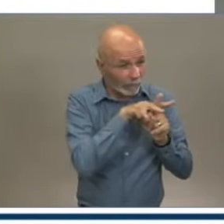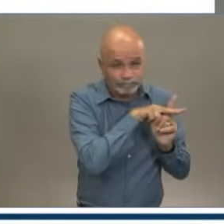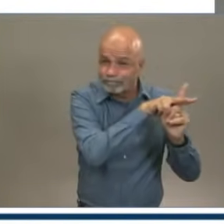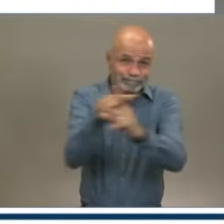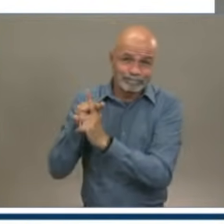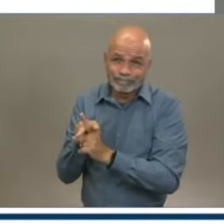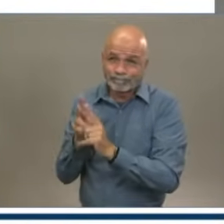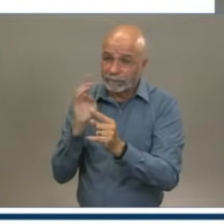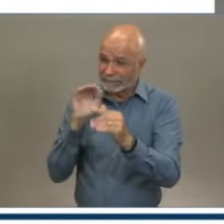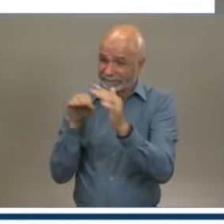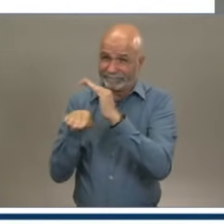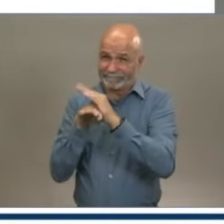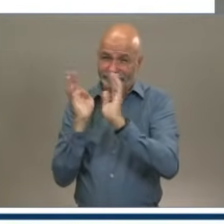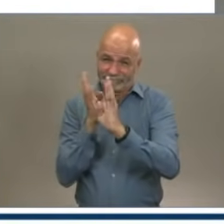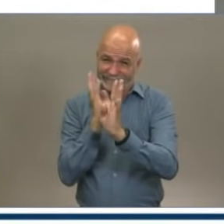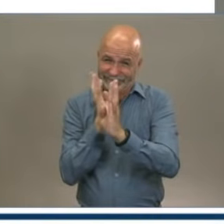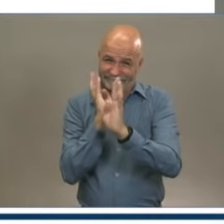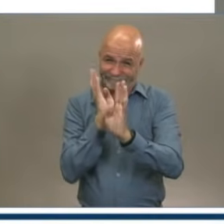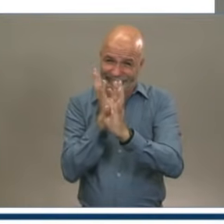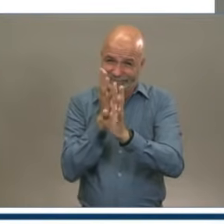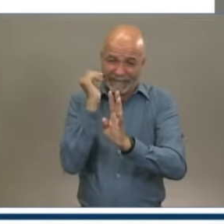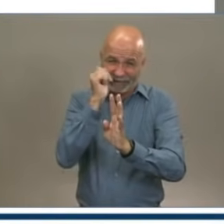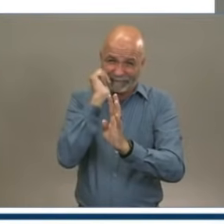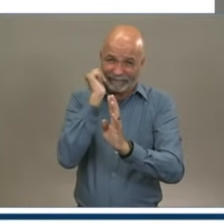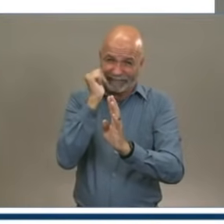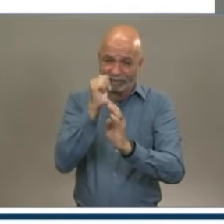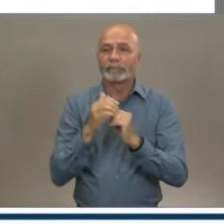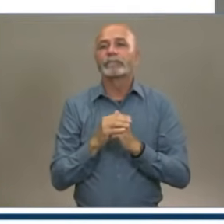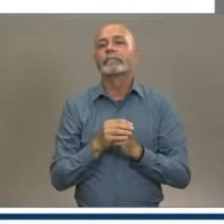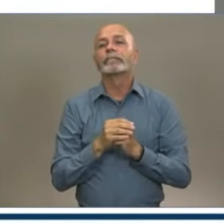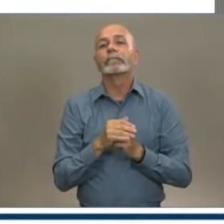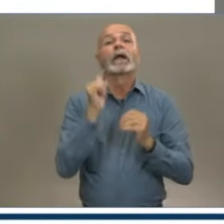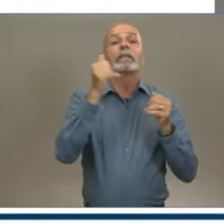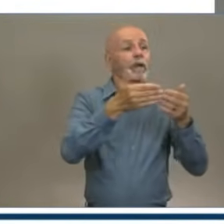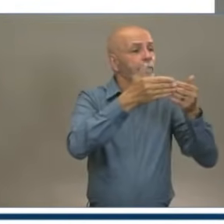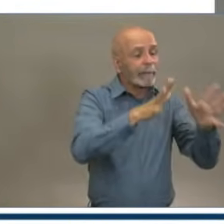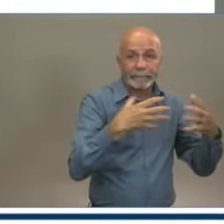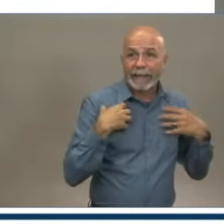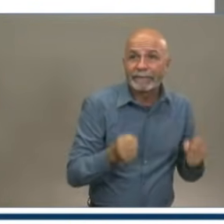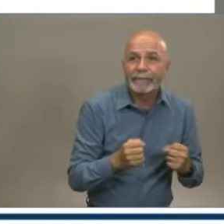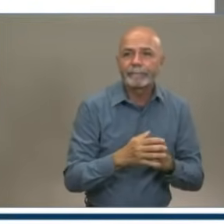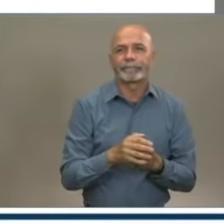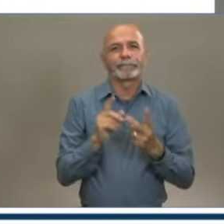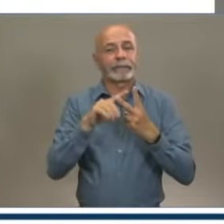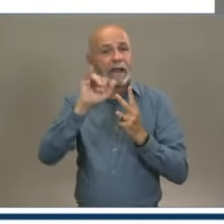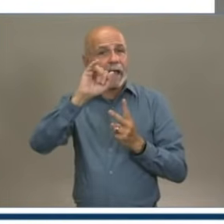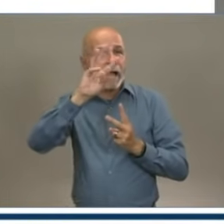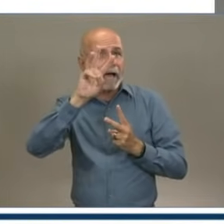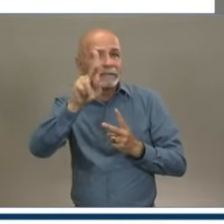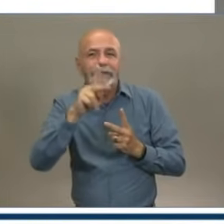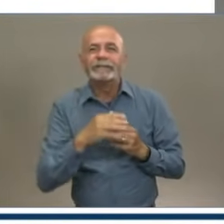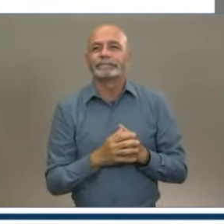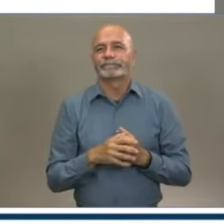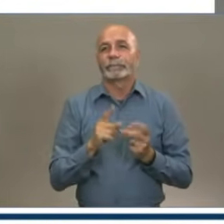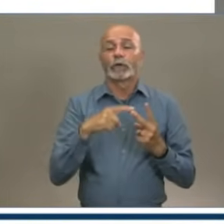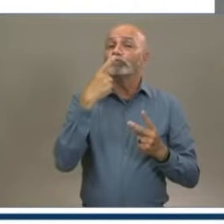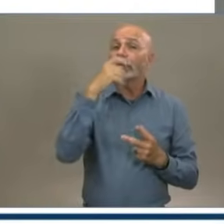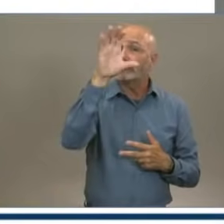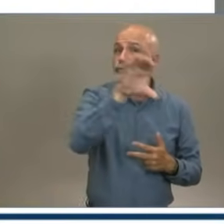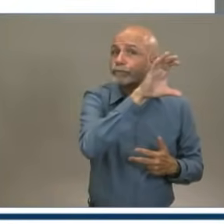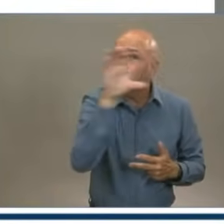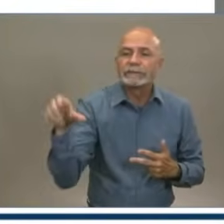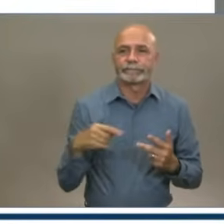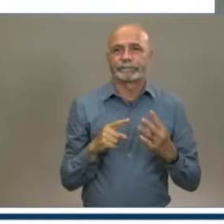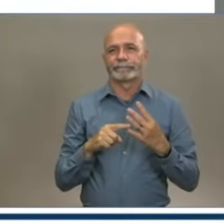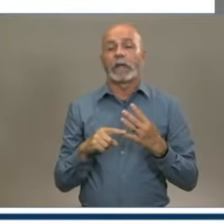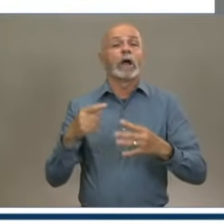day. So I want to thank Public Health, the IWK, the Red Cross, and the Canadian Armed Forces staff for